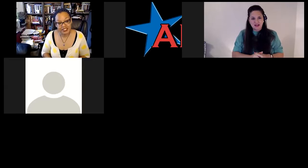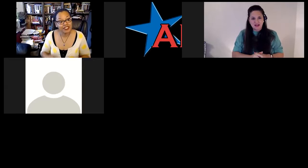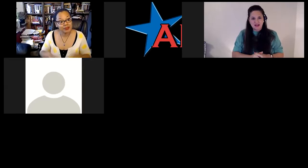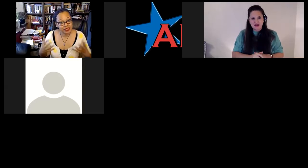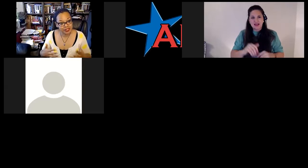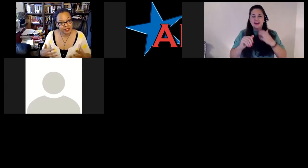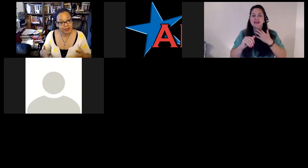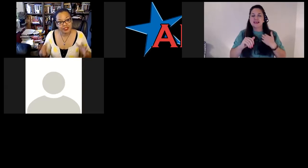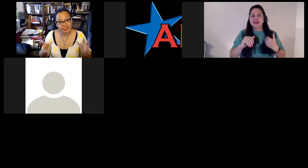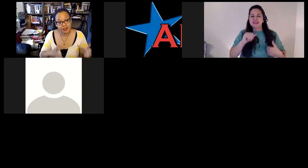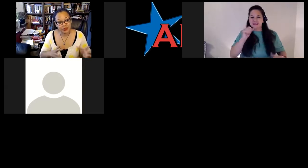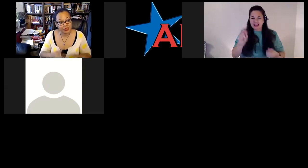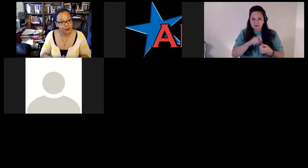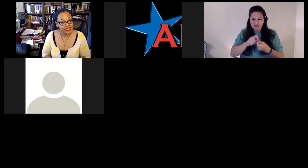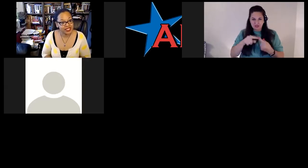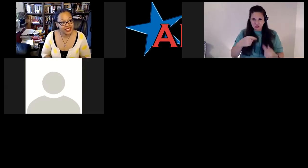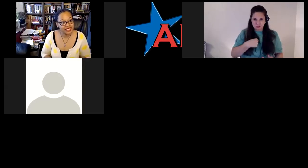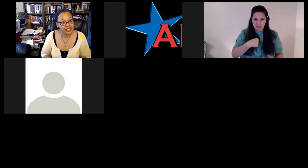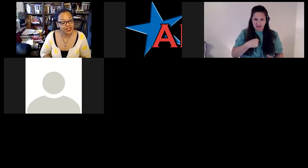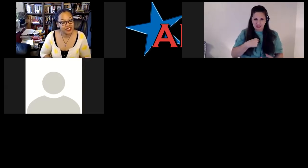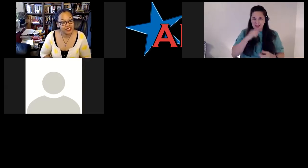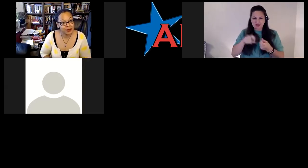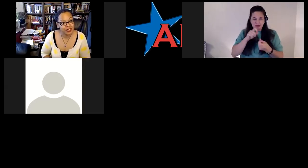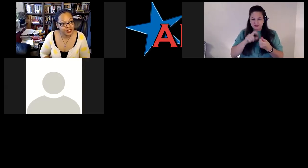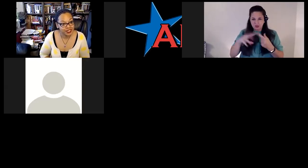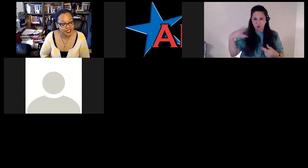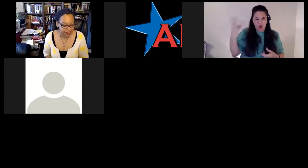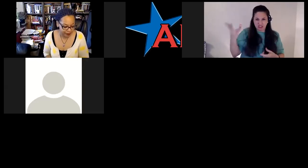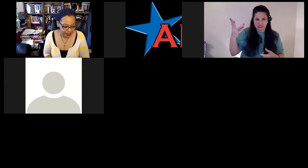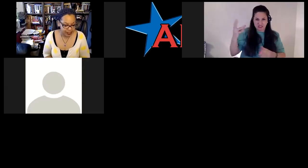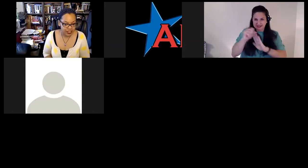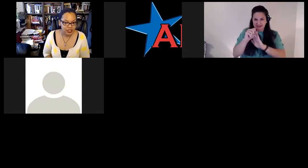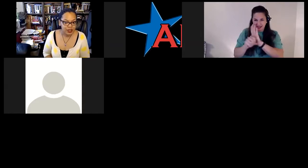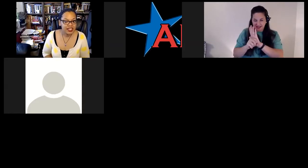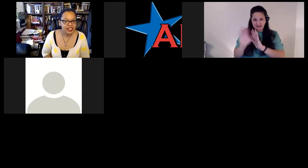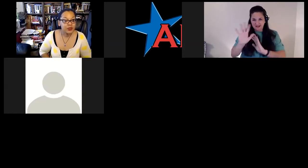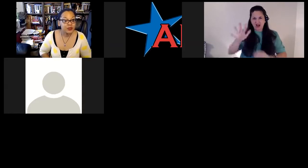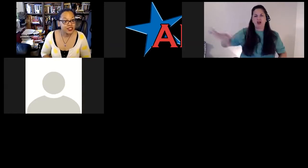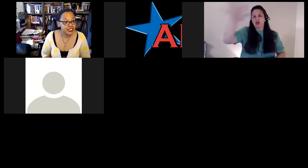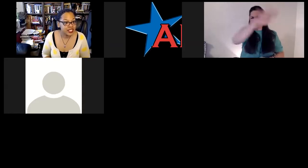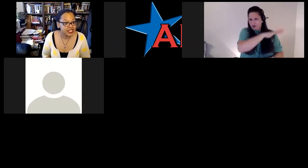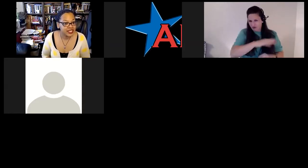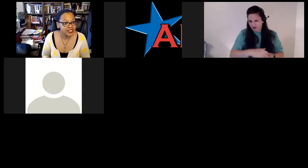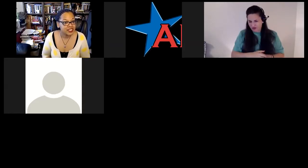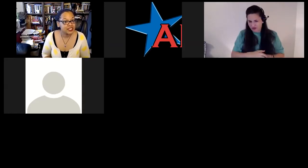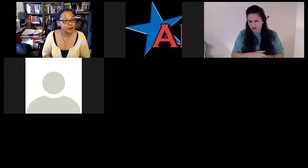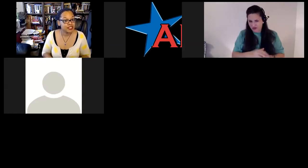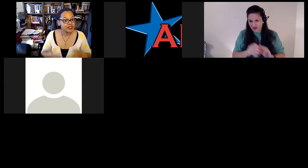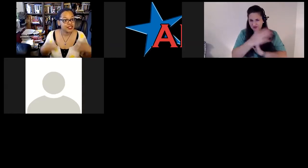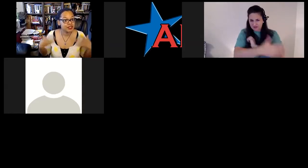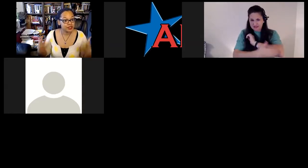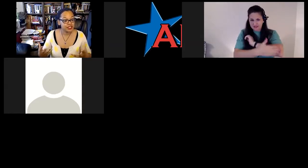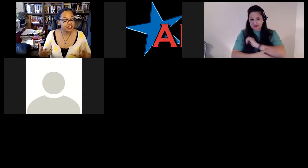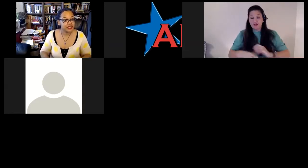it's not specific to me, it's not specific to Washington. It's a conversation happening across the country. So I think with recreation access, there is a piece